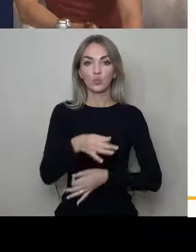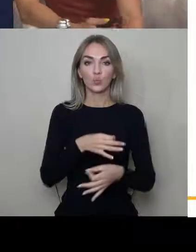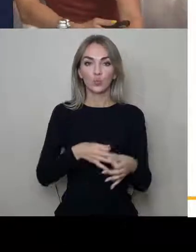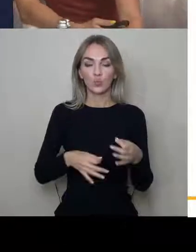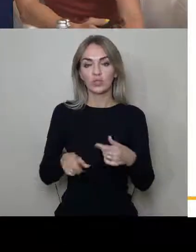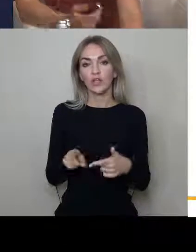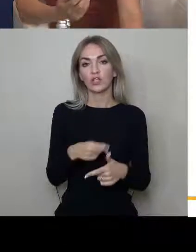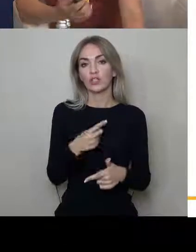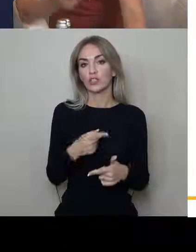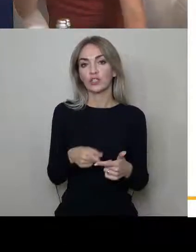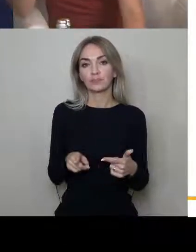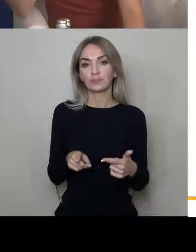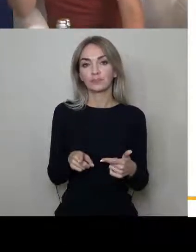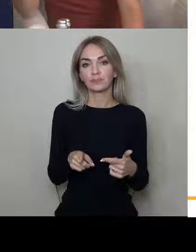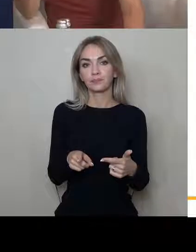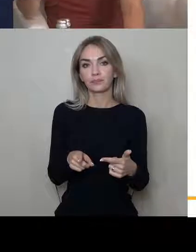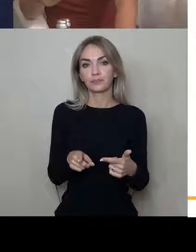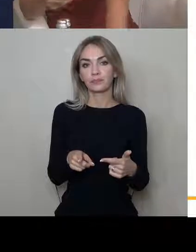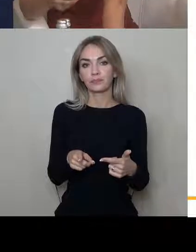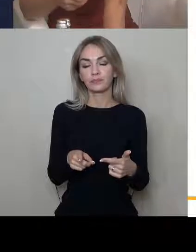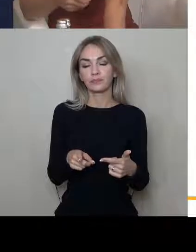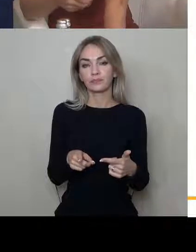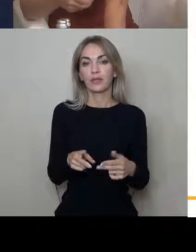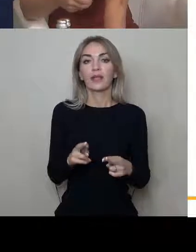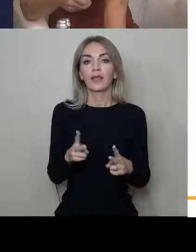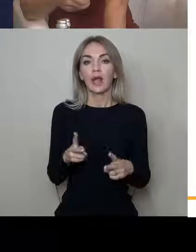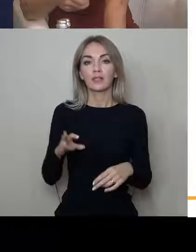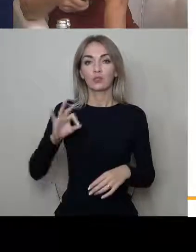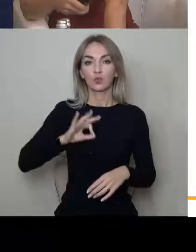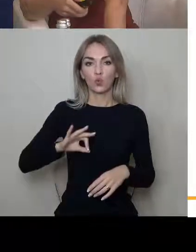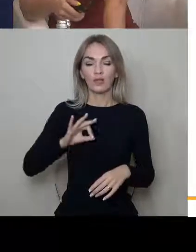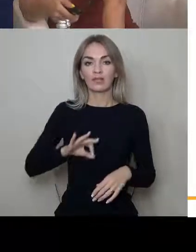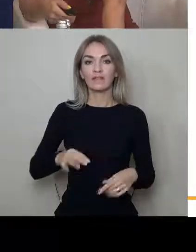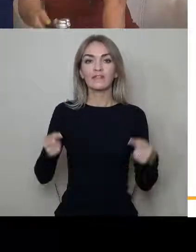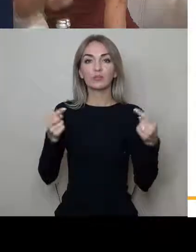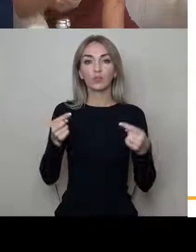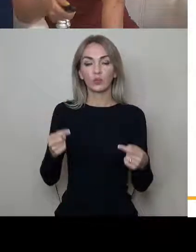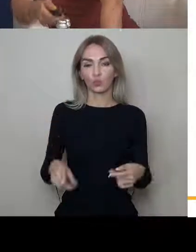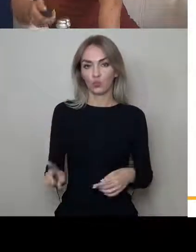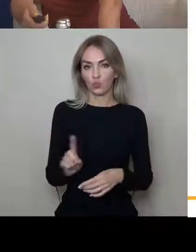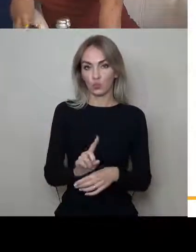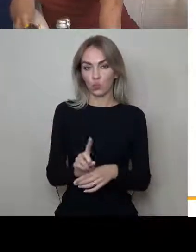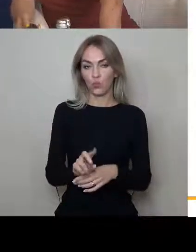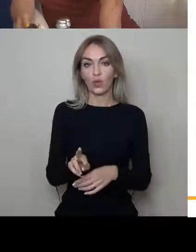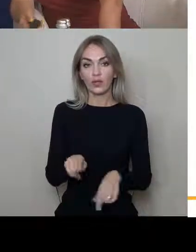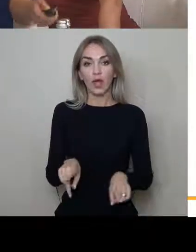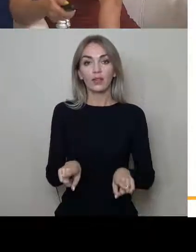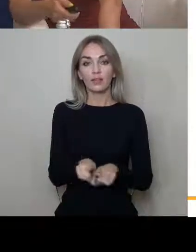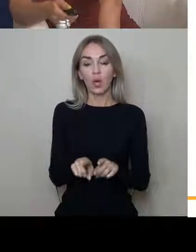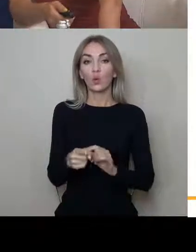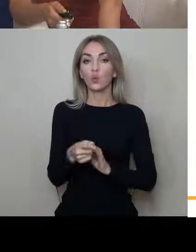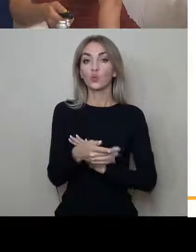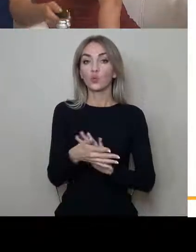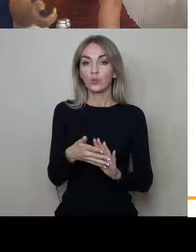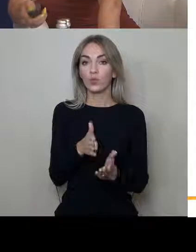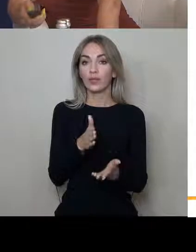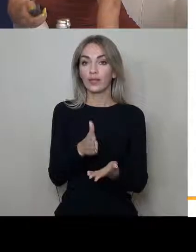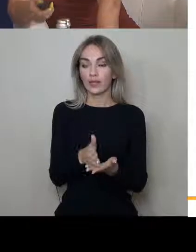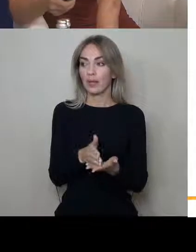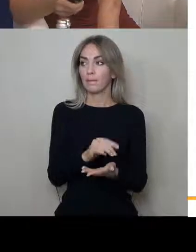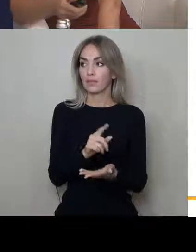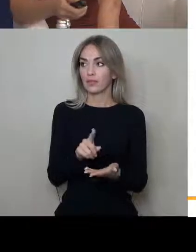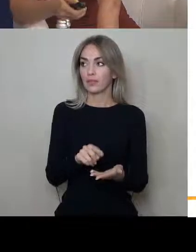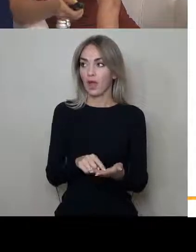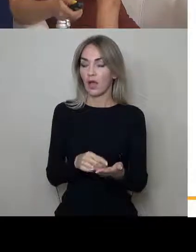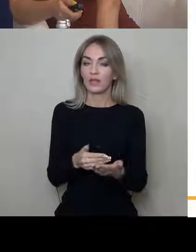But at the moment, that's subject to discussion. How to apply this norm?